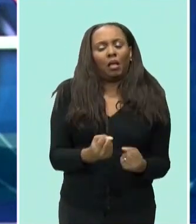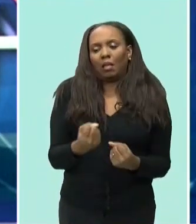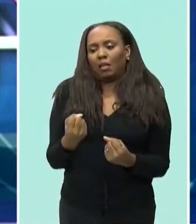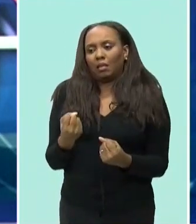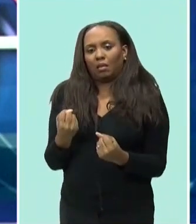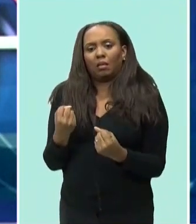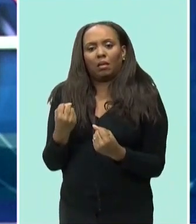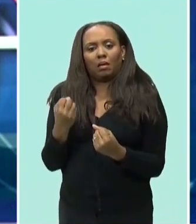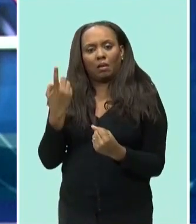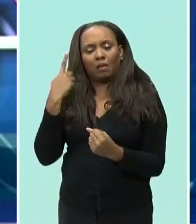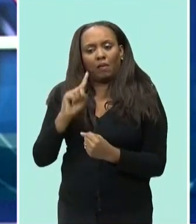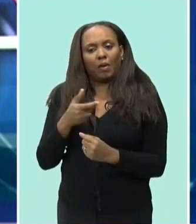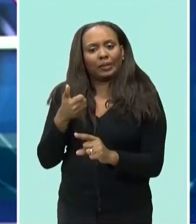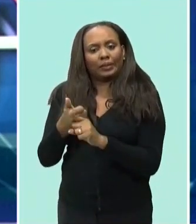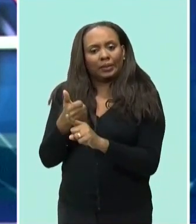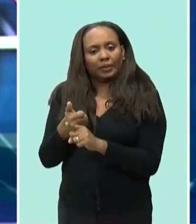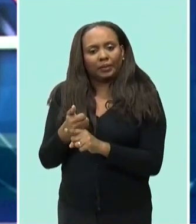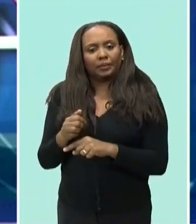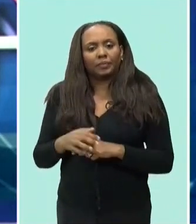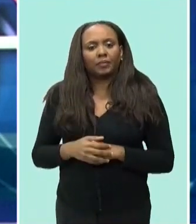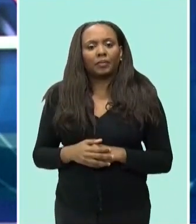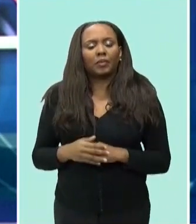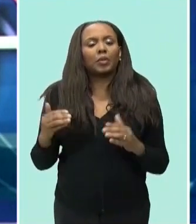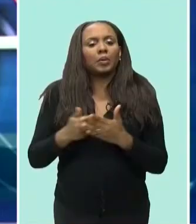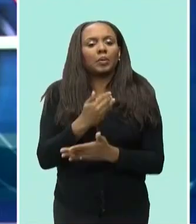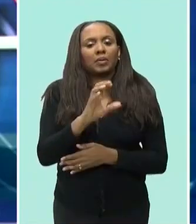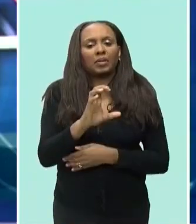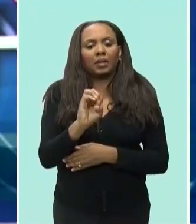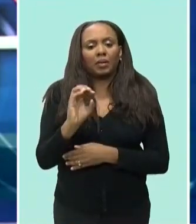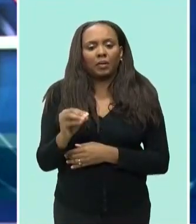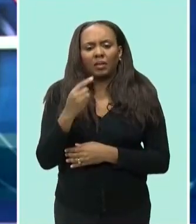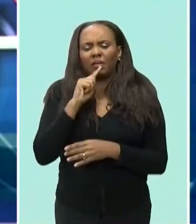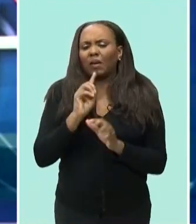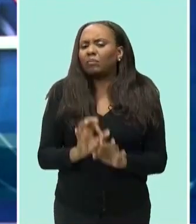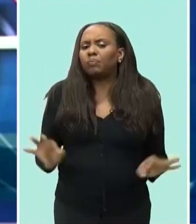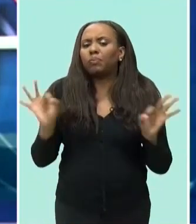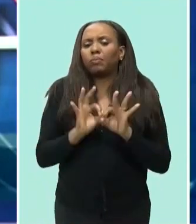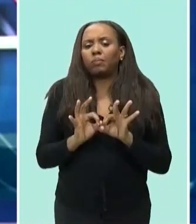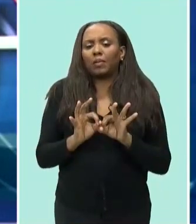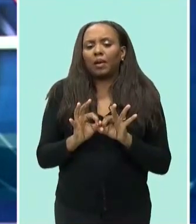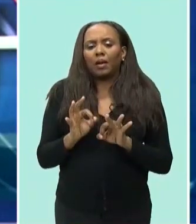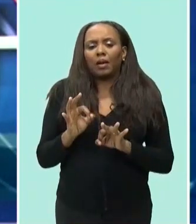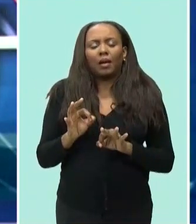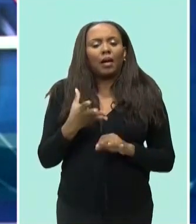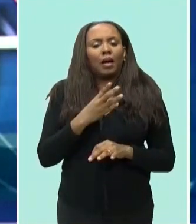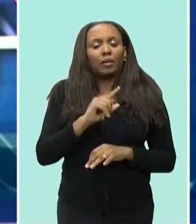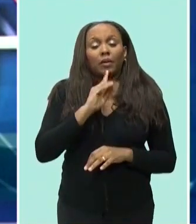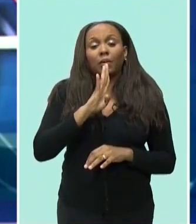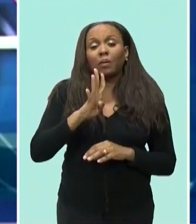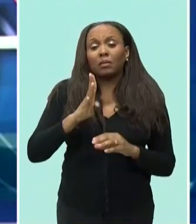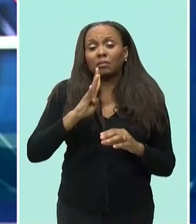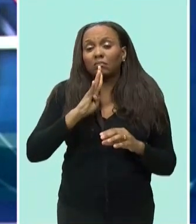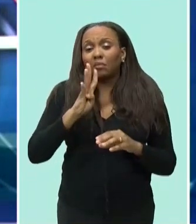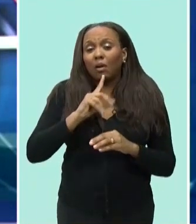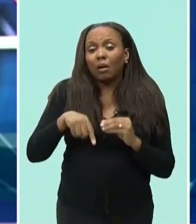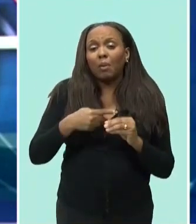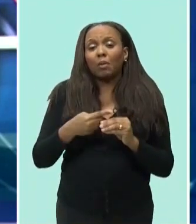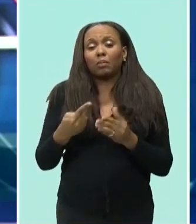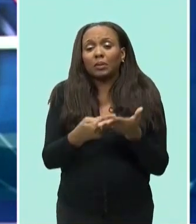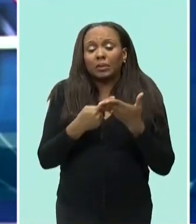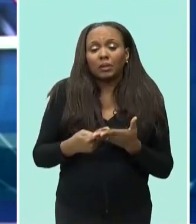and wellness. The foundation's newly appointed CEO, Michelle Daniels, says a key part of that effort is to address the issue of